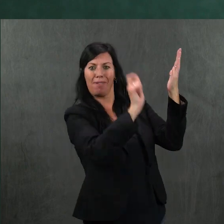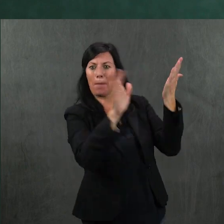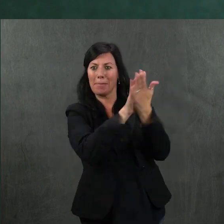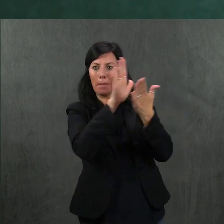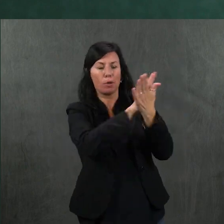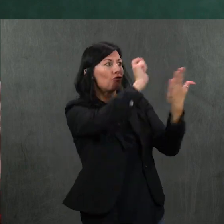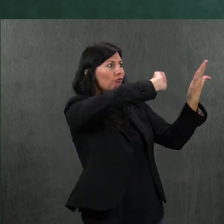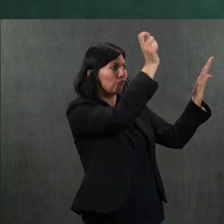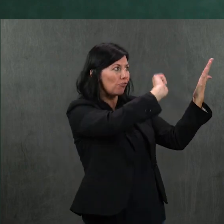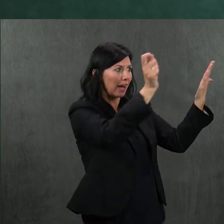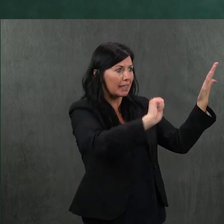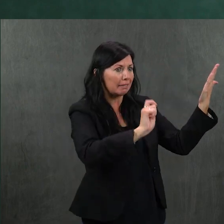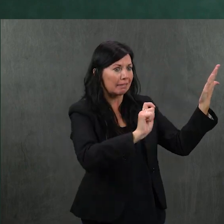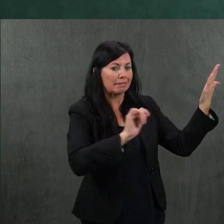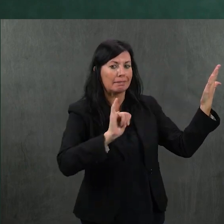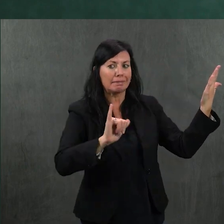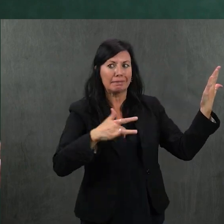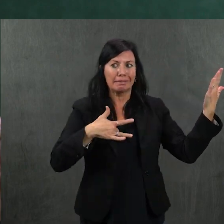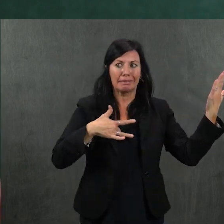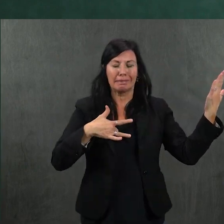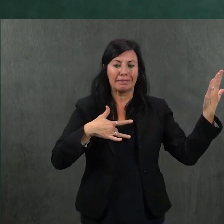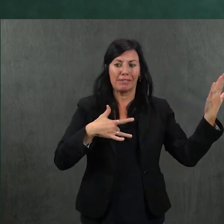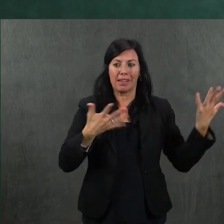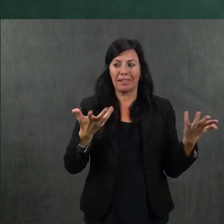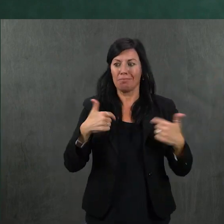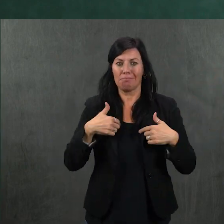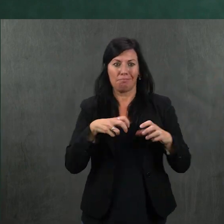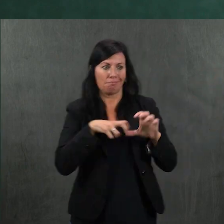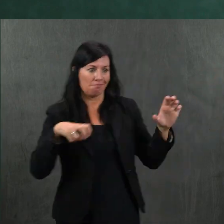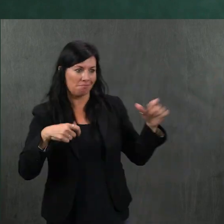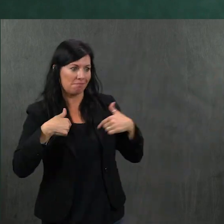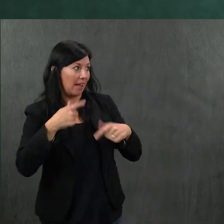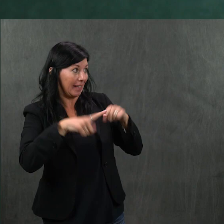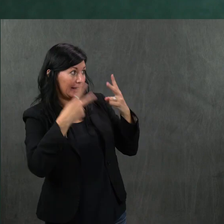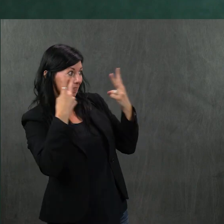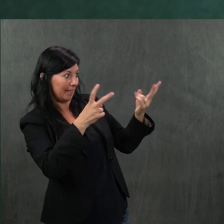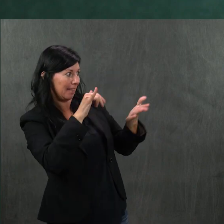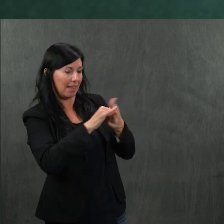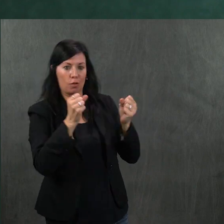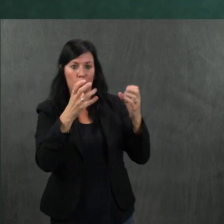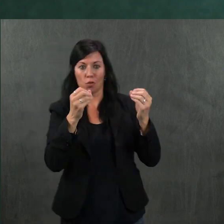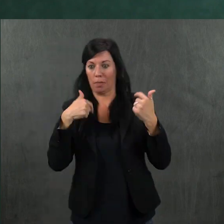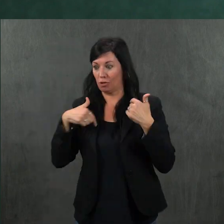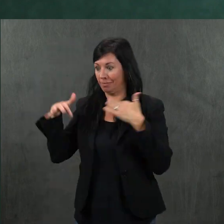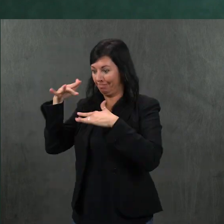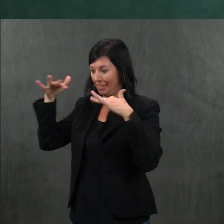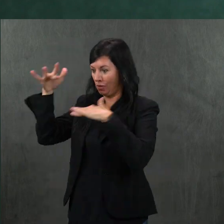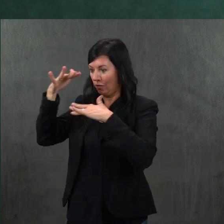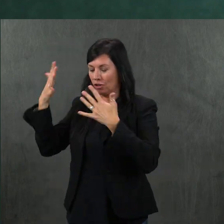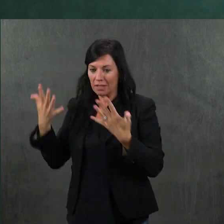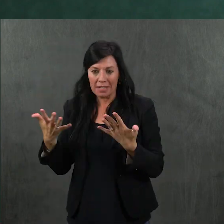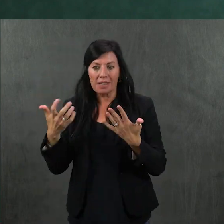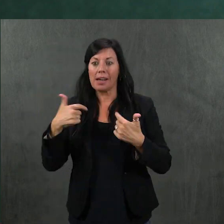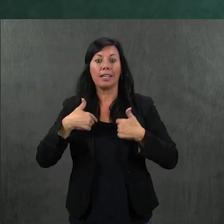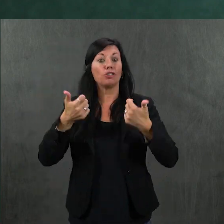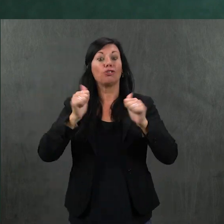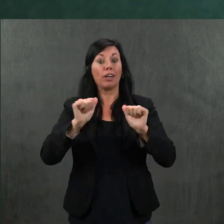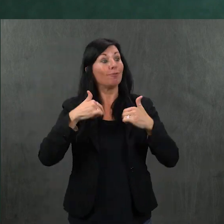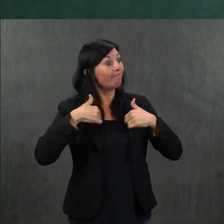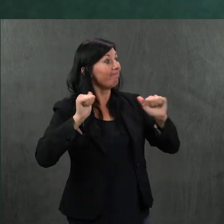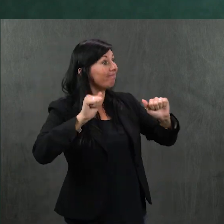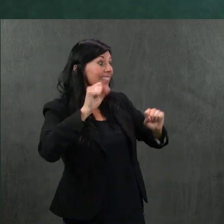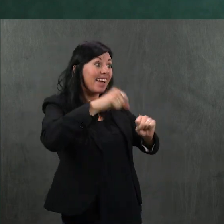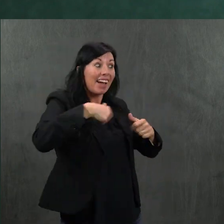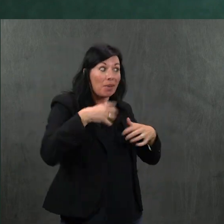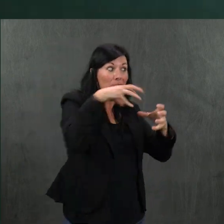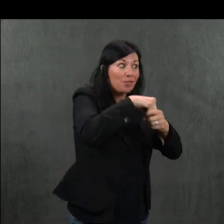paper and everybody's writing things down, and then I'm just like, okay, can't see that, I'll just hang out over here and pretend like